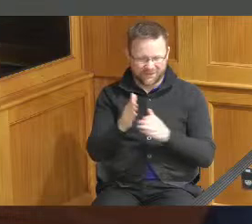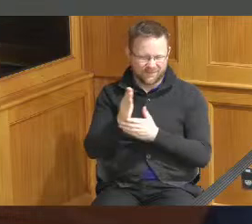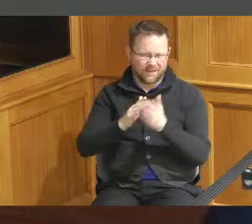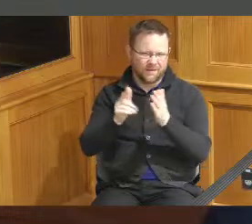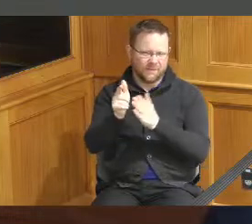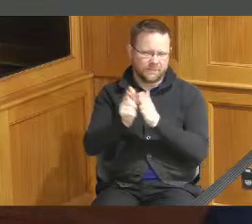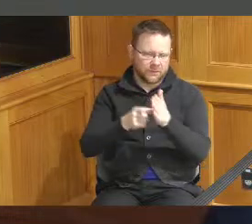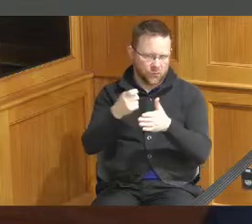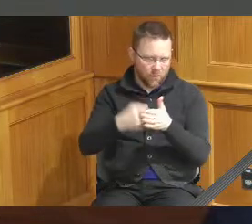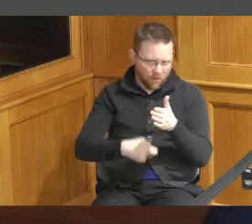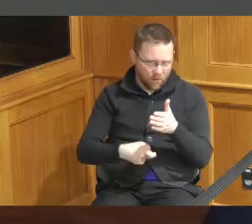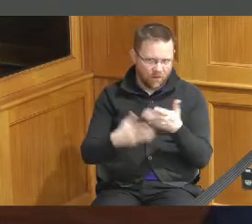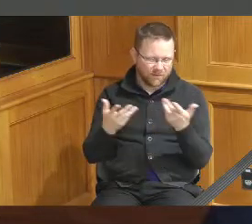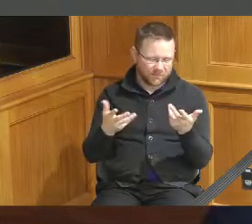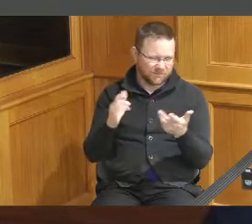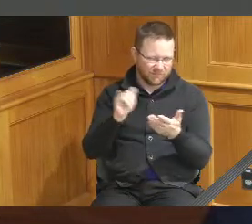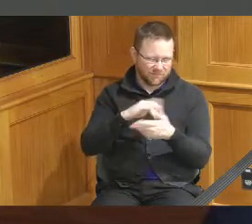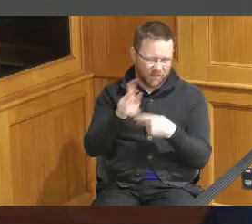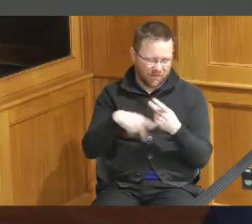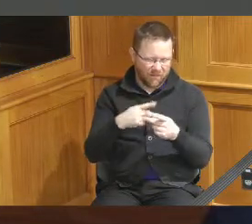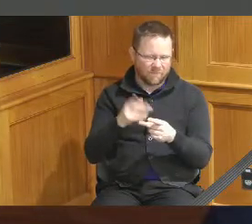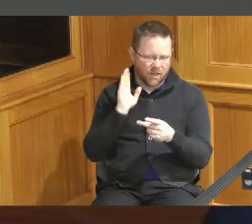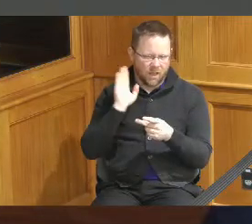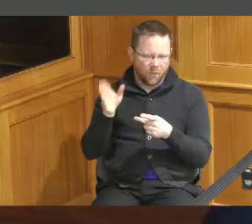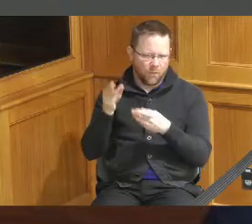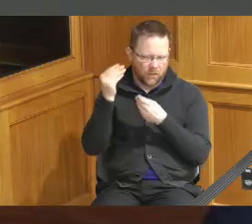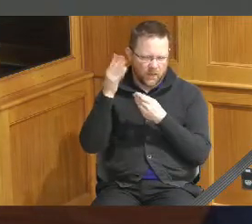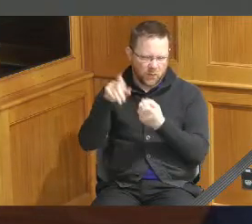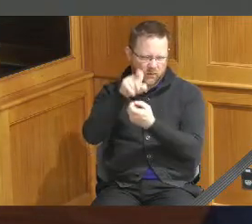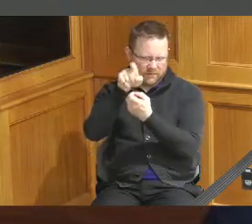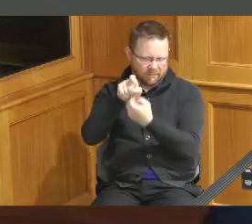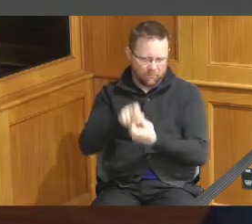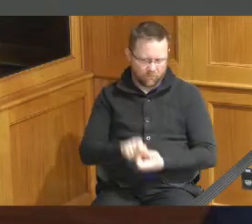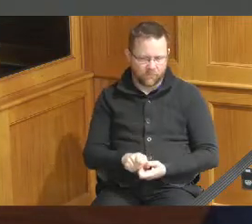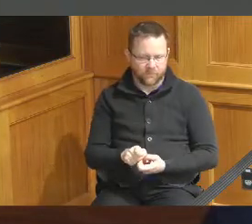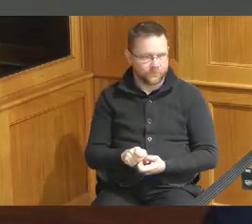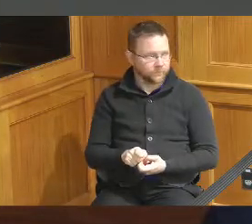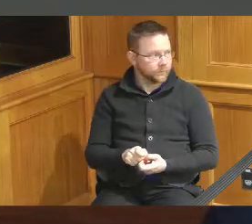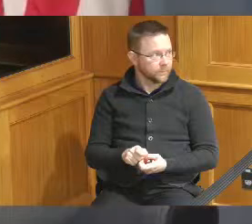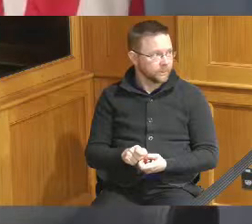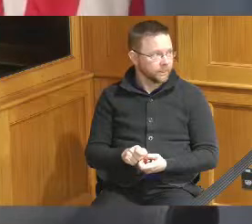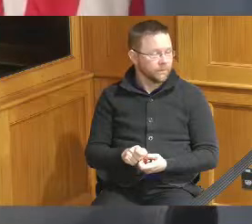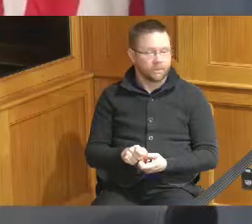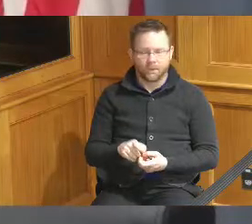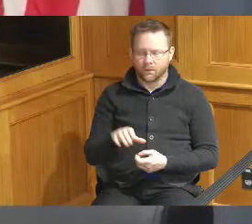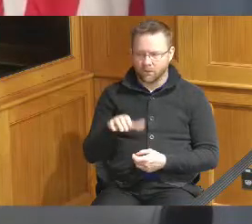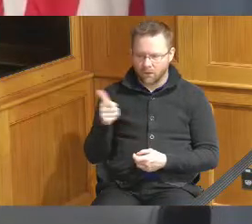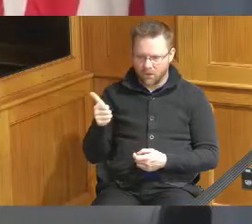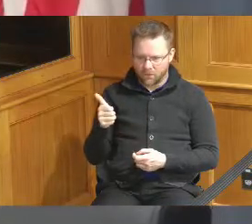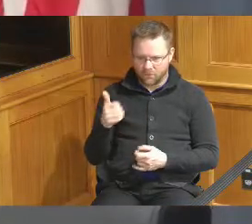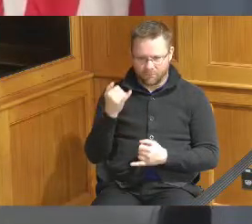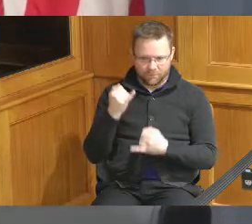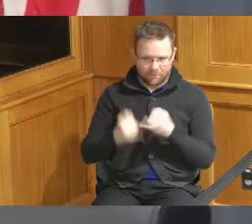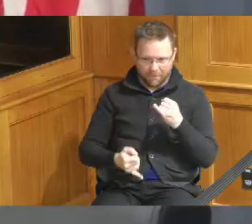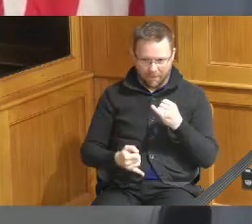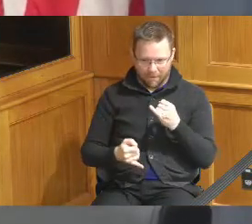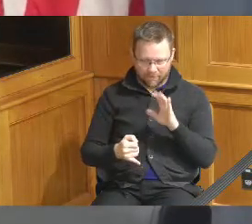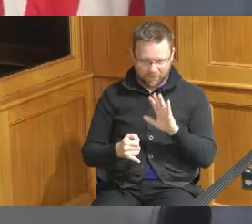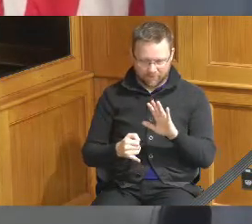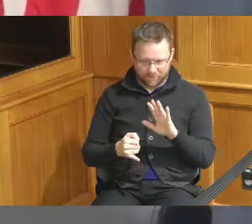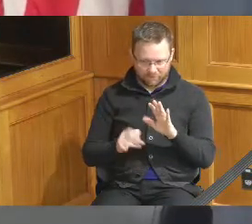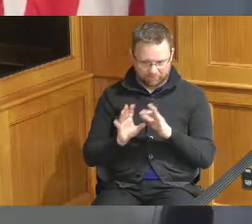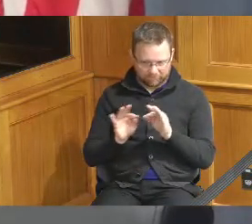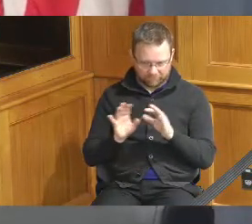costs that had to be paid, those types of things, but we can get you a breakdown. Okay, and is that on our side? Then the other thing, I guess my last thing that I'll